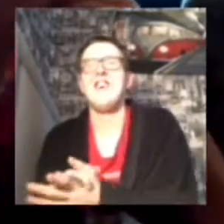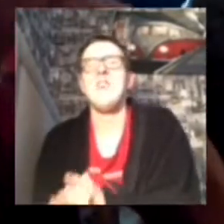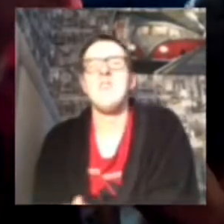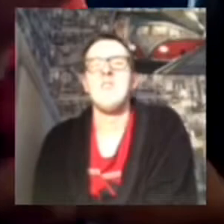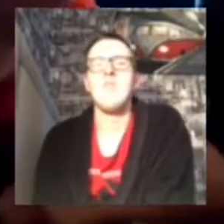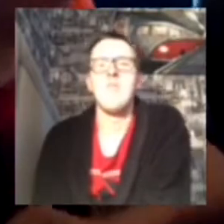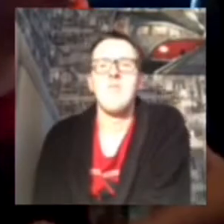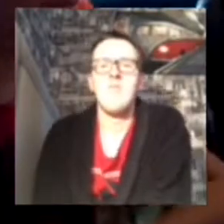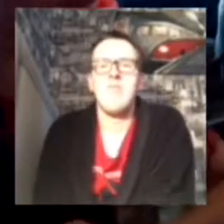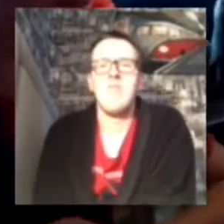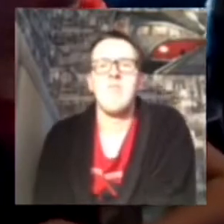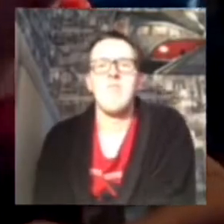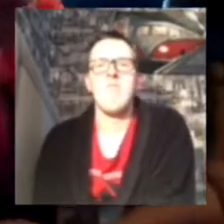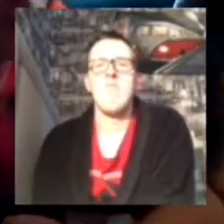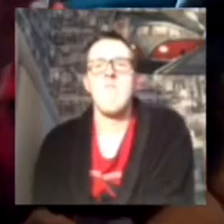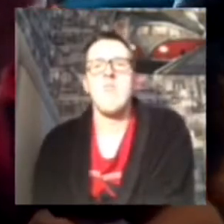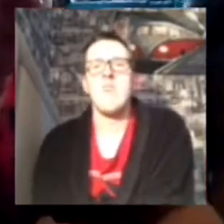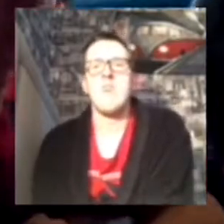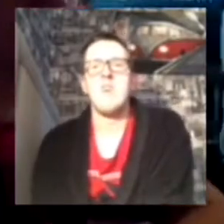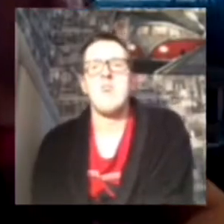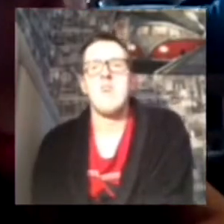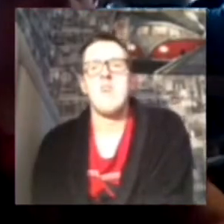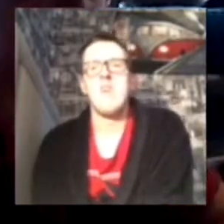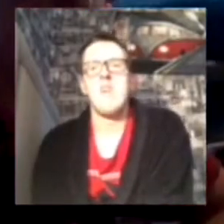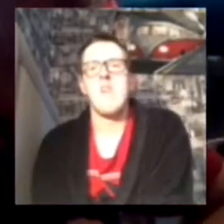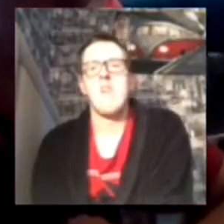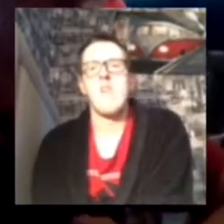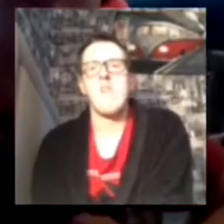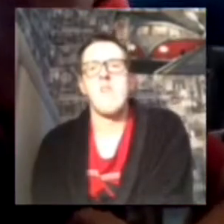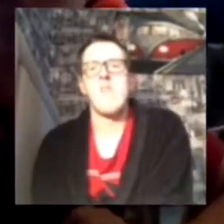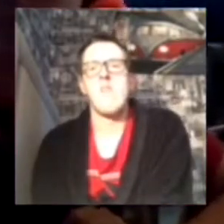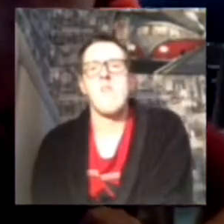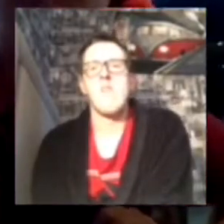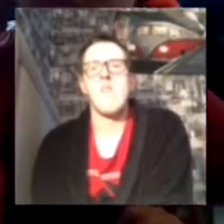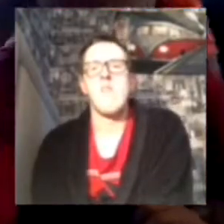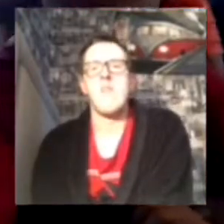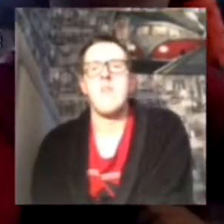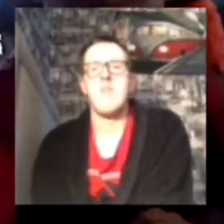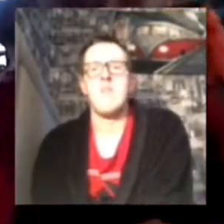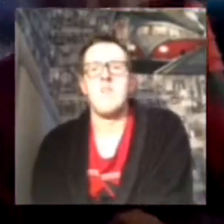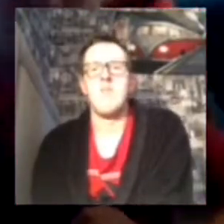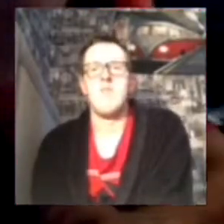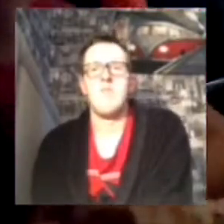dance. But today is his ritual, so I mean, I can't really say anything, so let's sing.